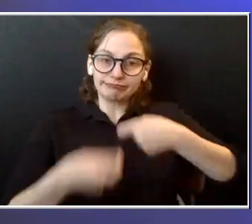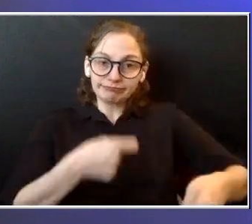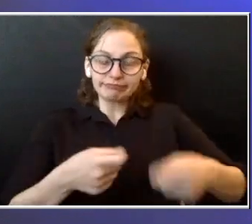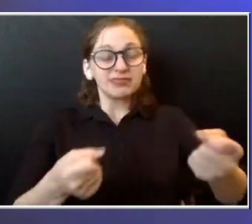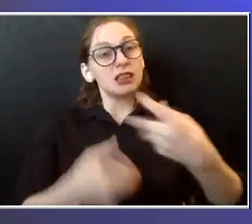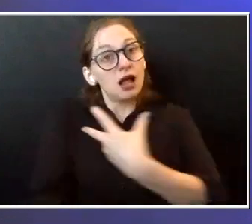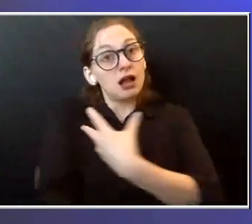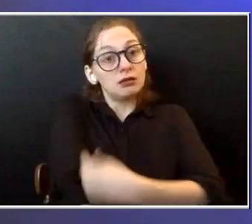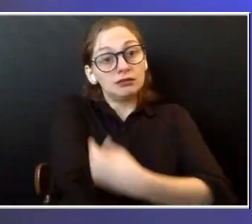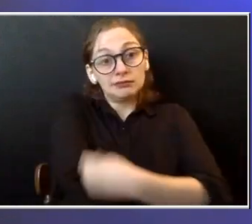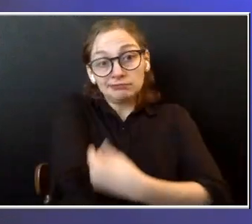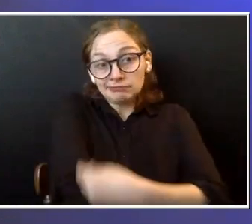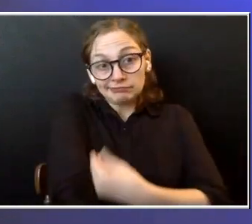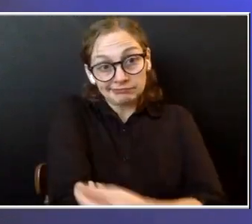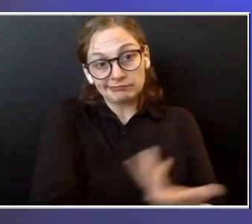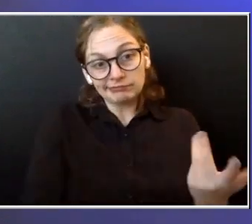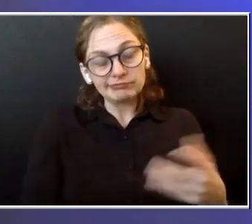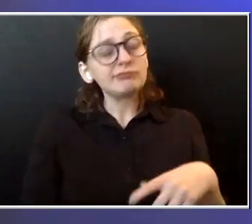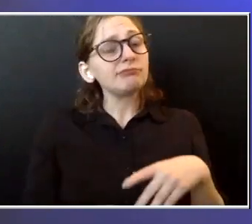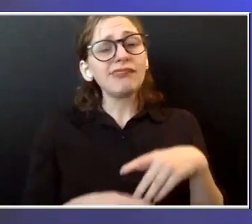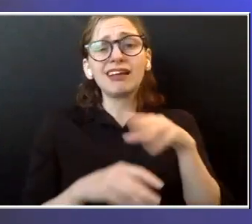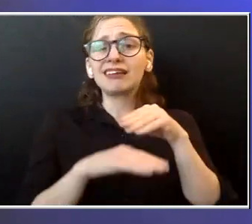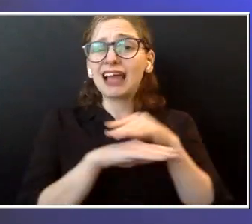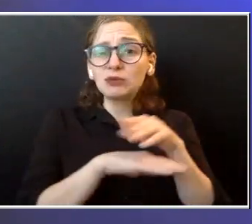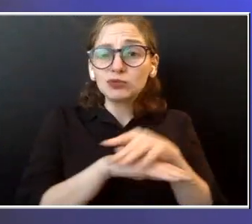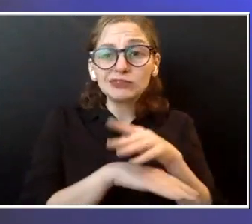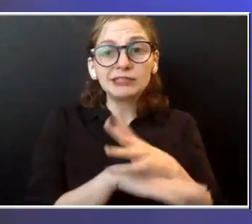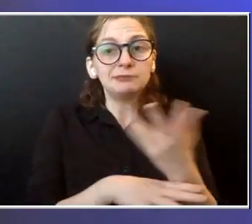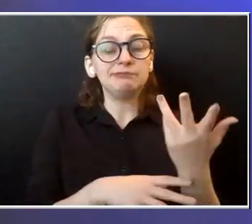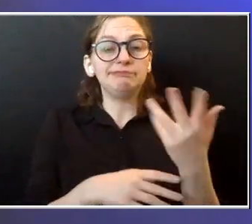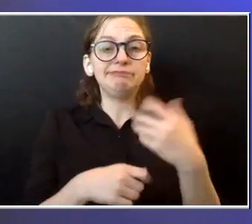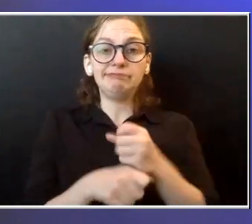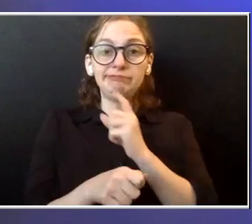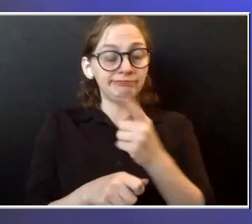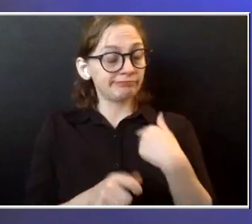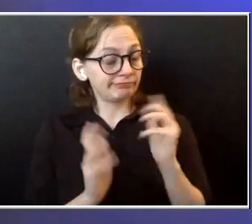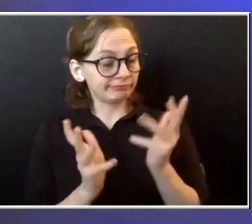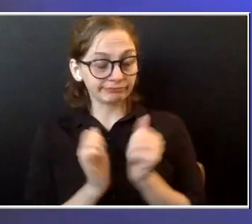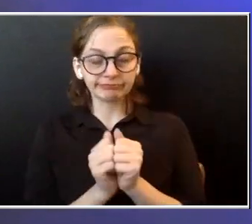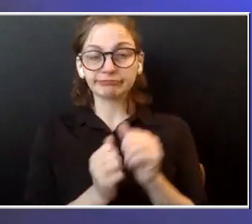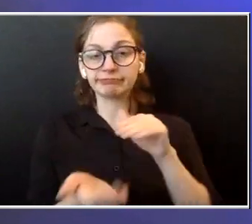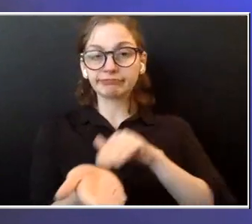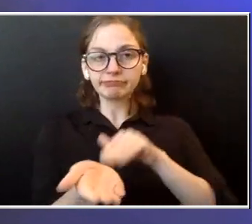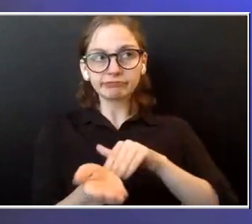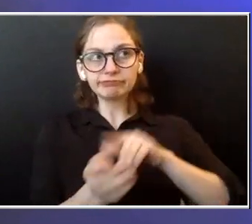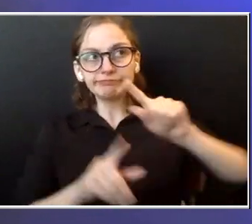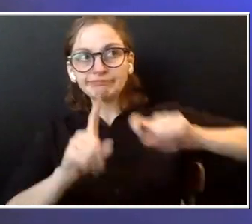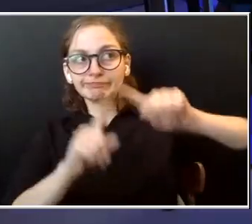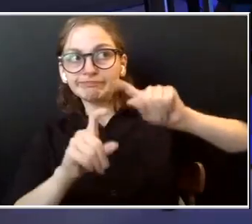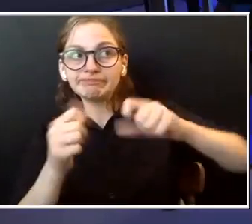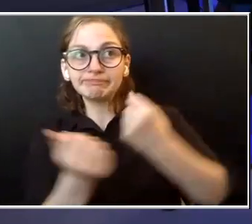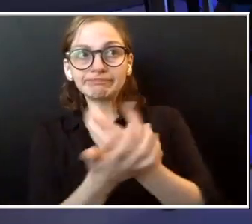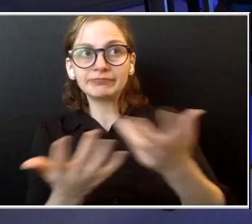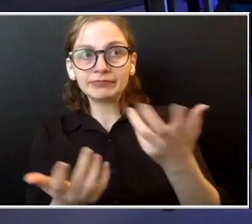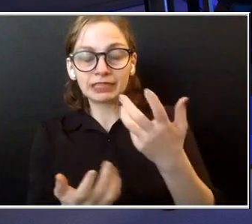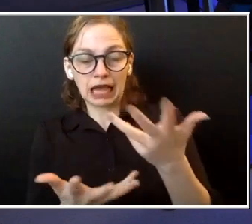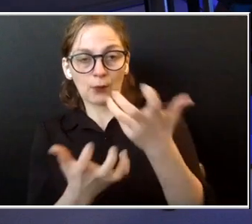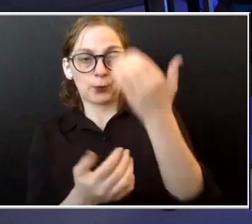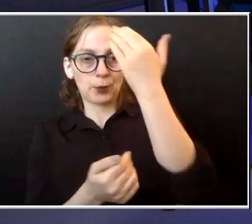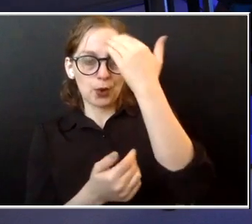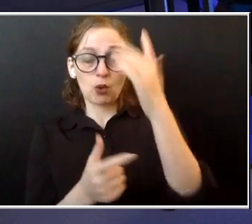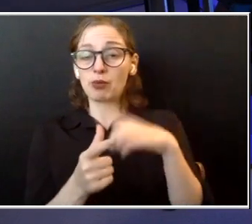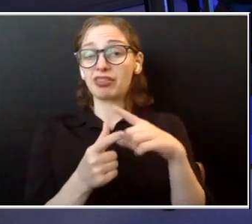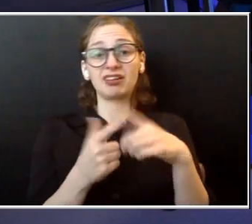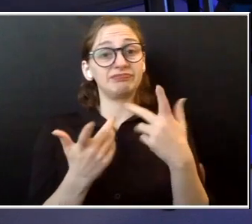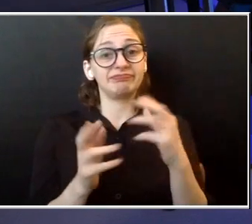counseling and making sure that I talked to the doctor and got all my questions answered, and then we were ready to roll. Yeah. So when they